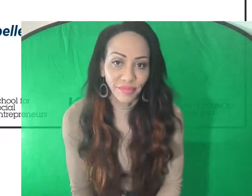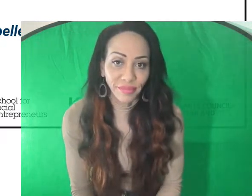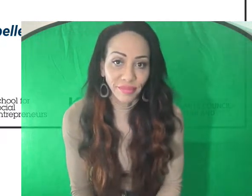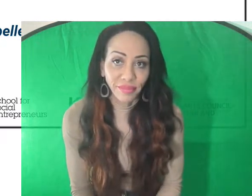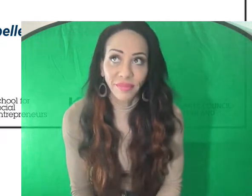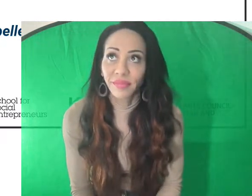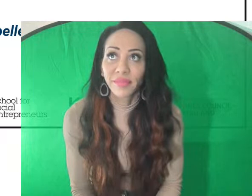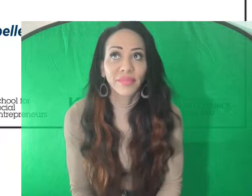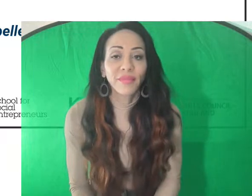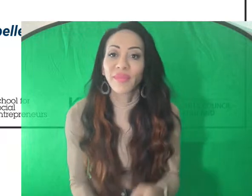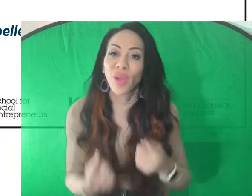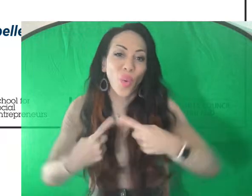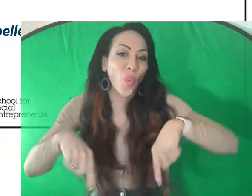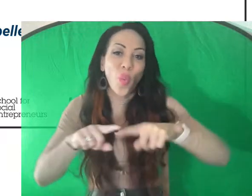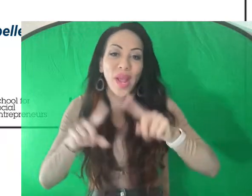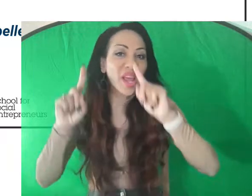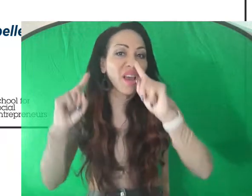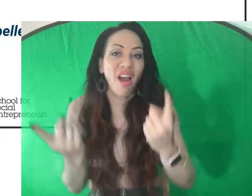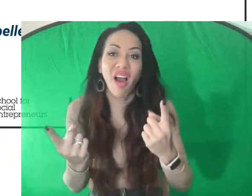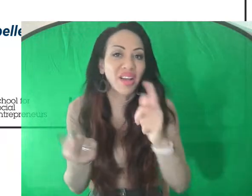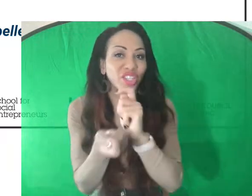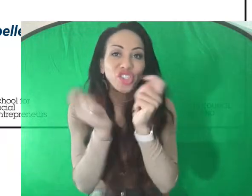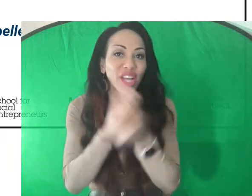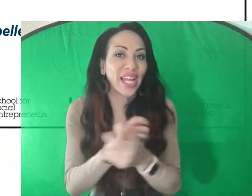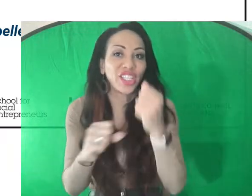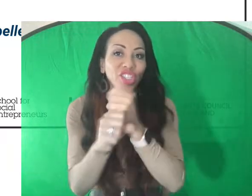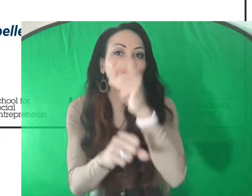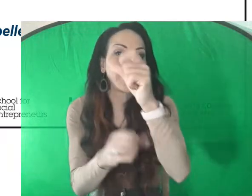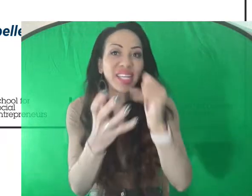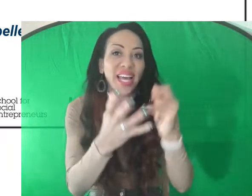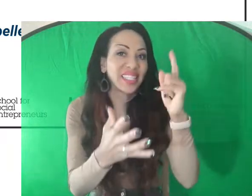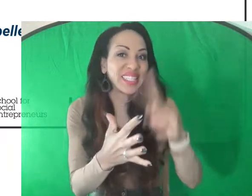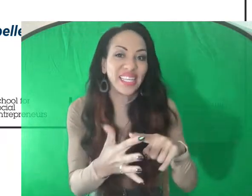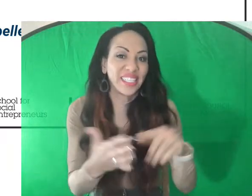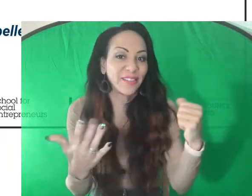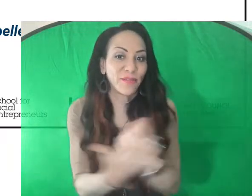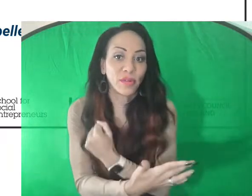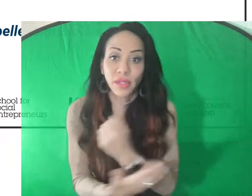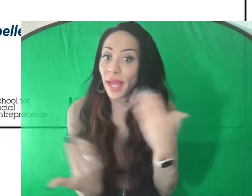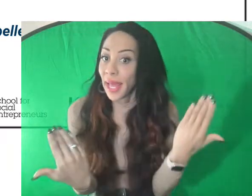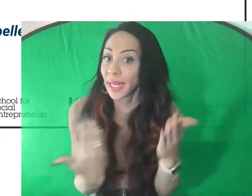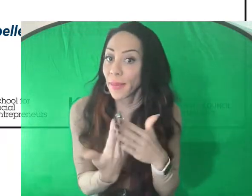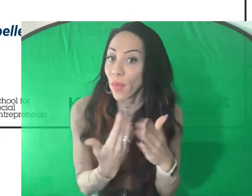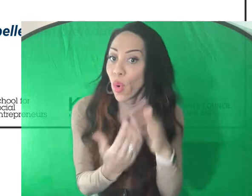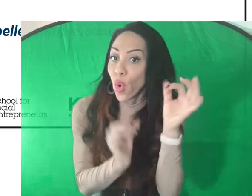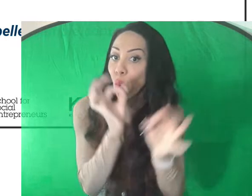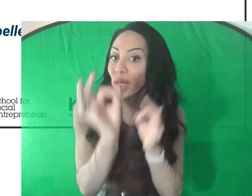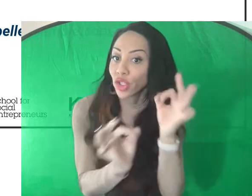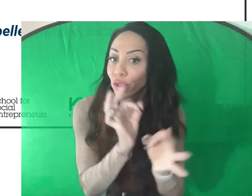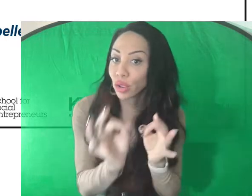the GCSEs, unfortunately. Yeah, it's a good question though. Any other questions? Any other thoughts? Anybody online, Emma?